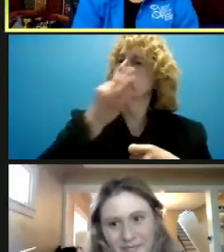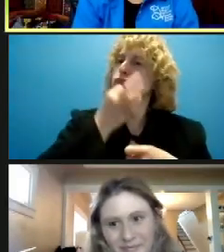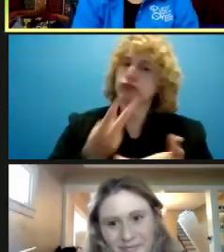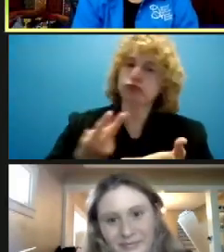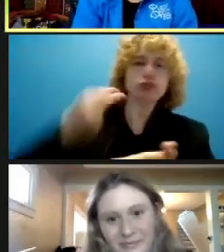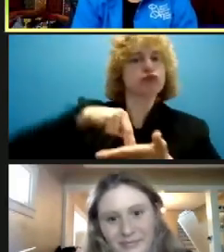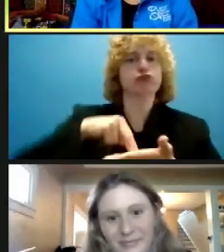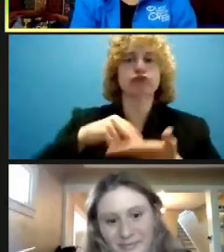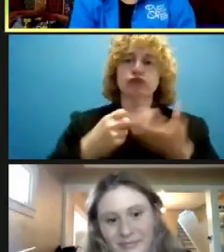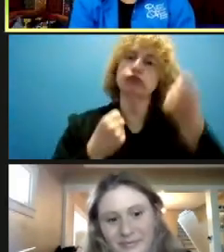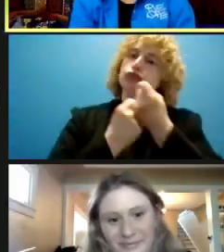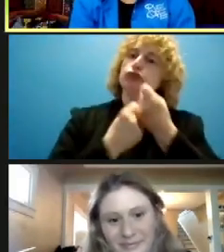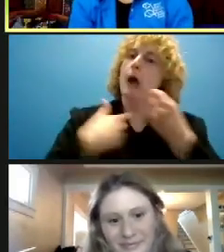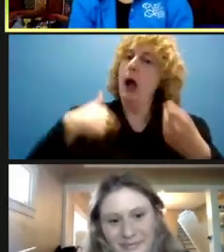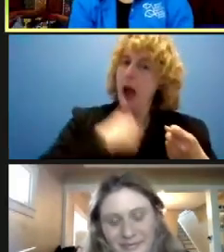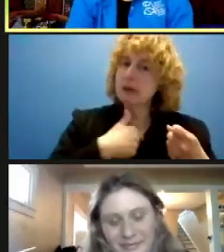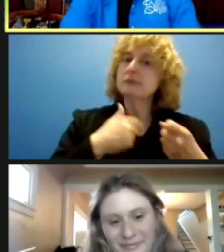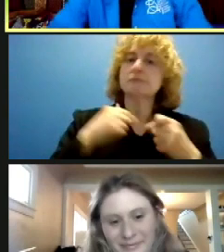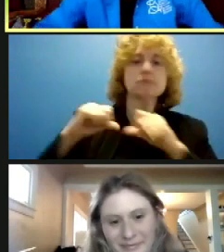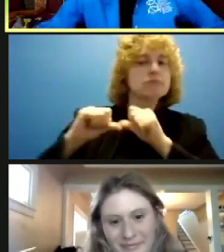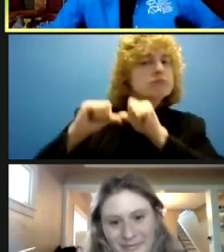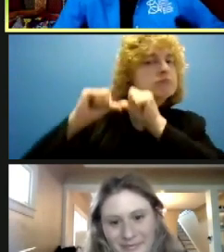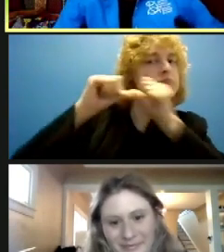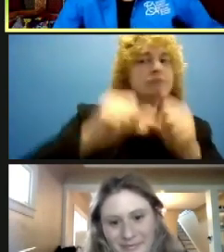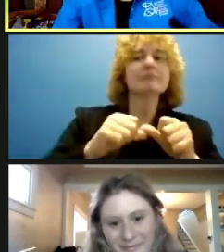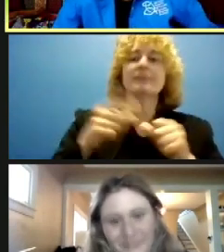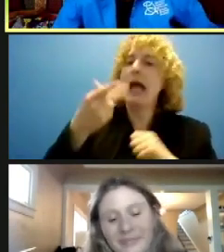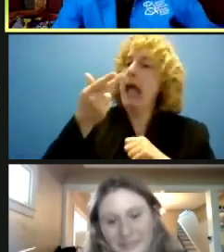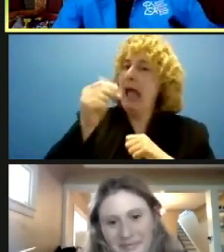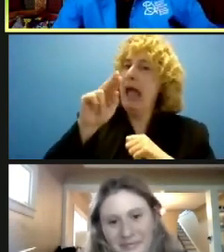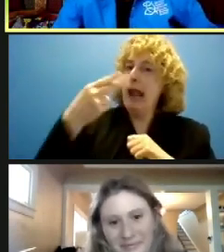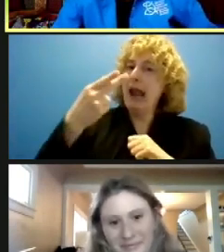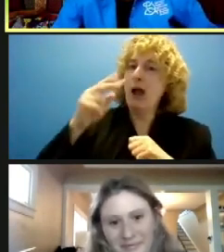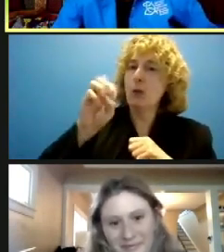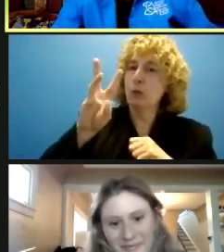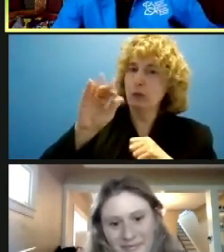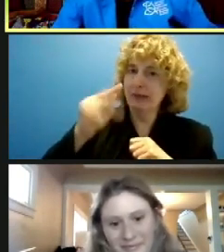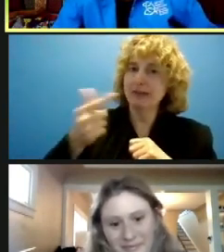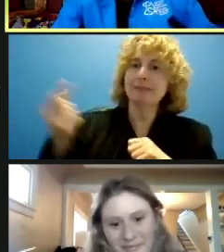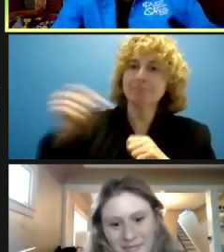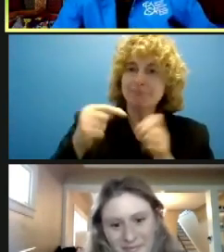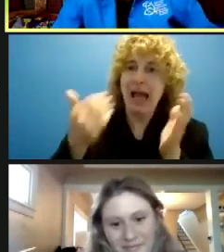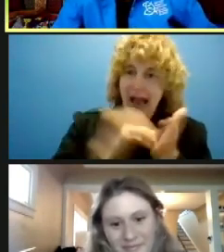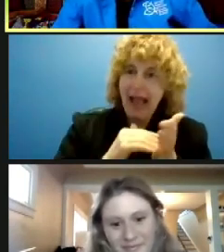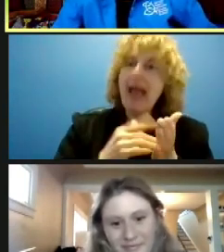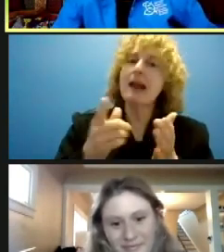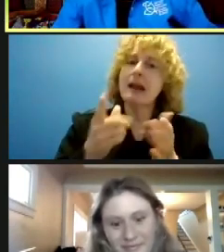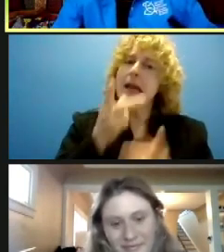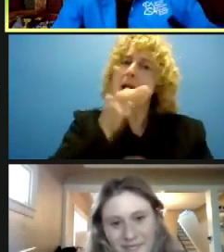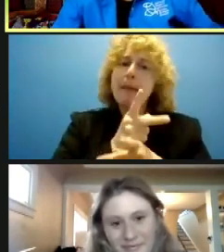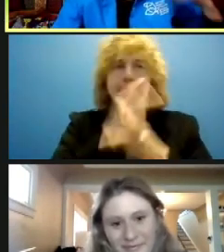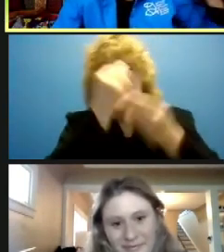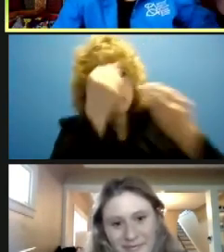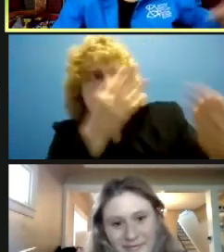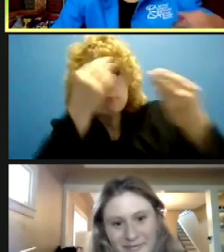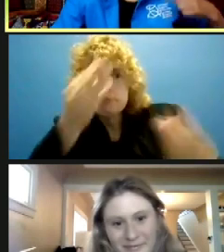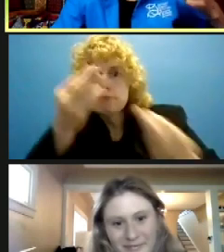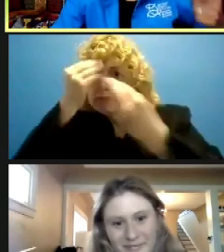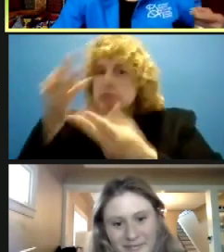Ewing to return, uh, to keep us informed of not only our overall health, because it's about being healthy